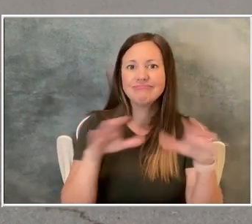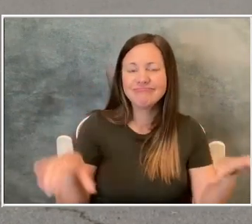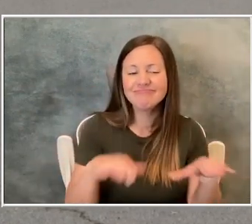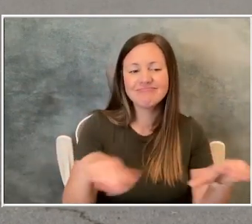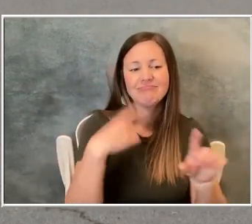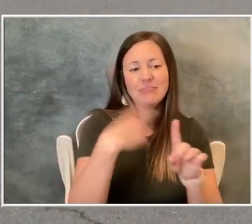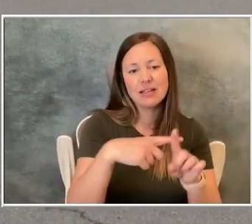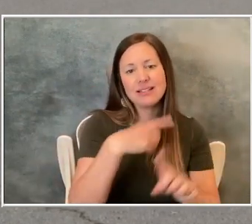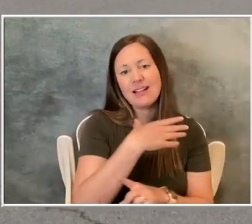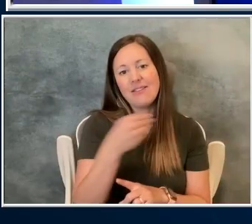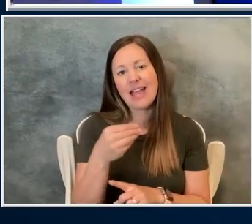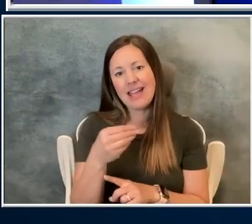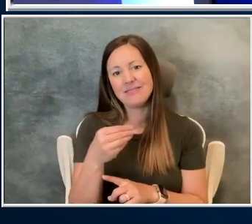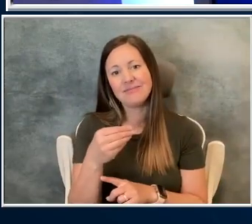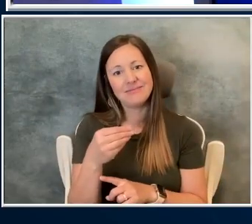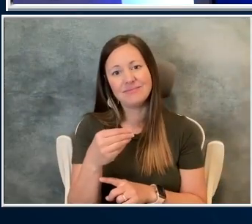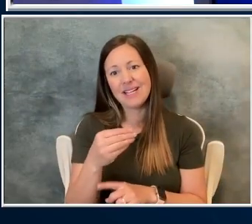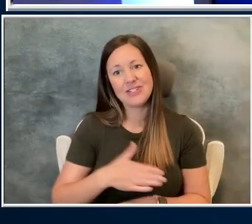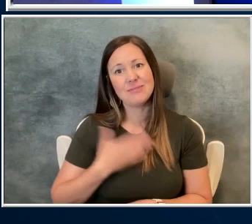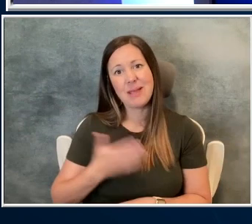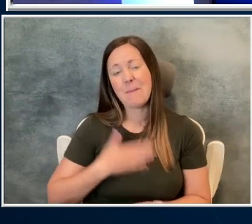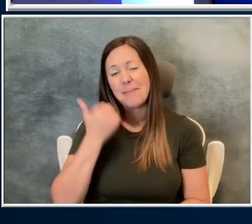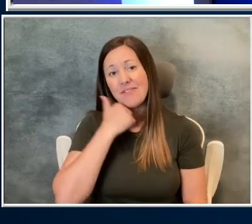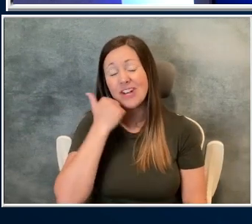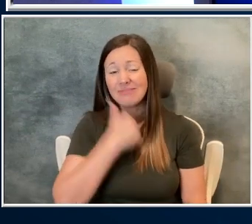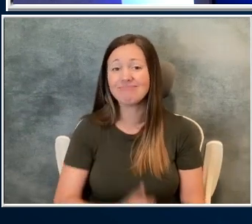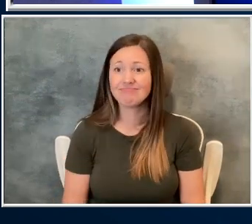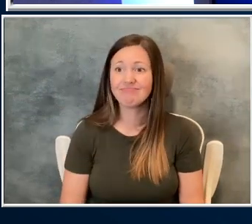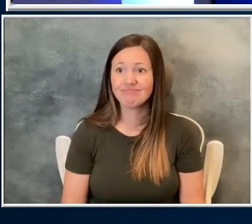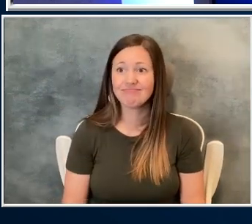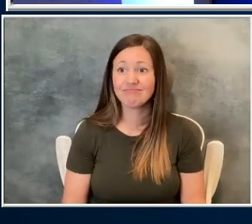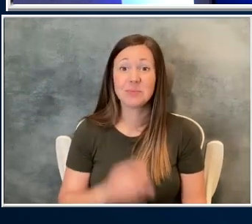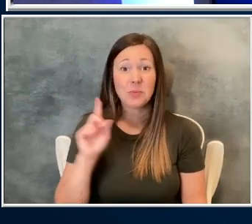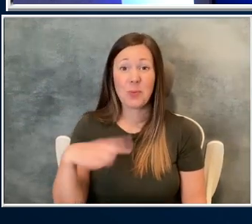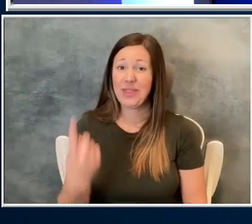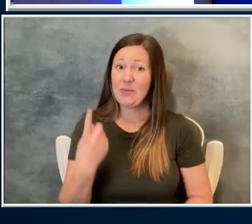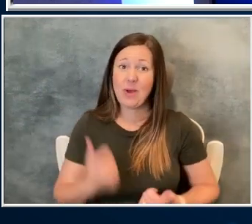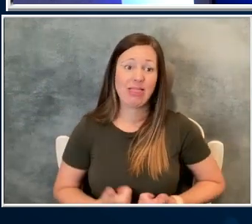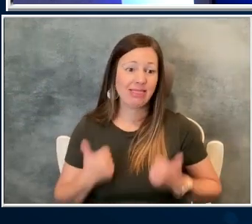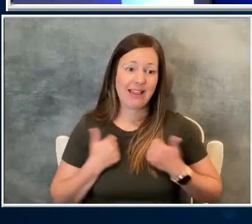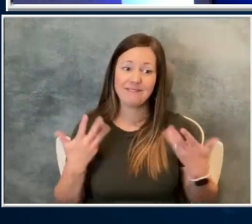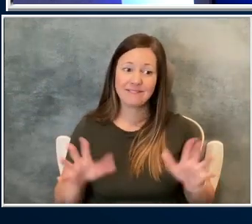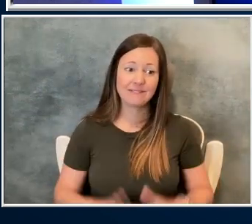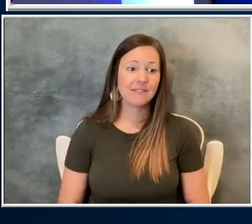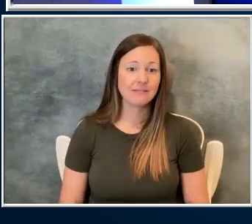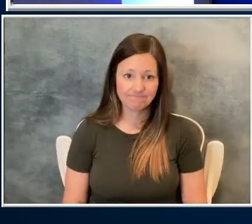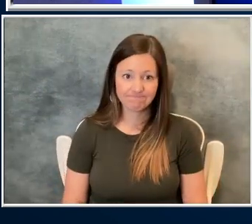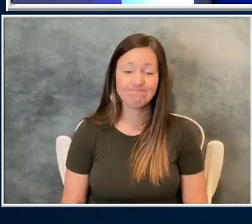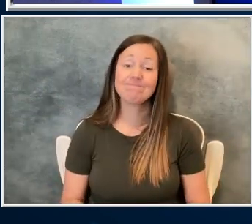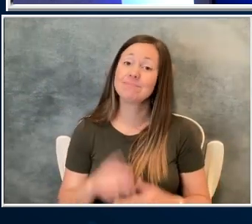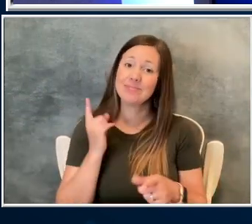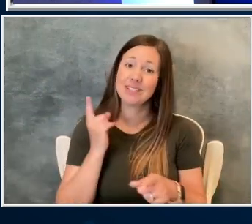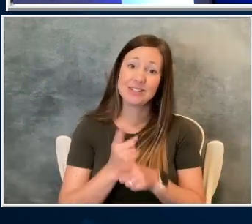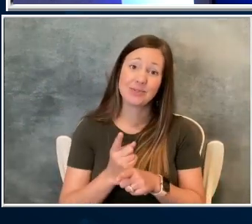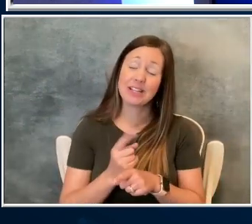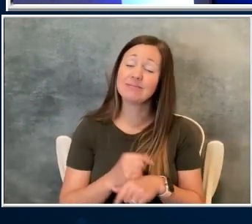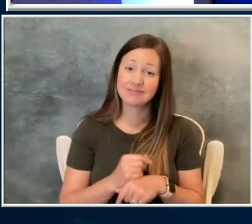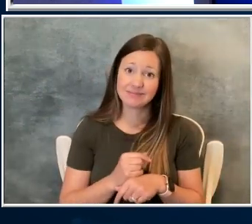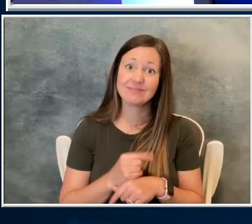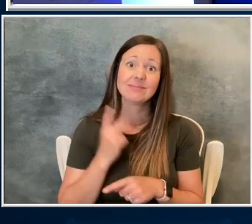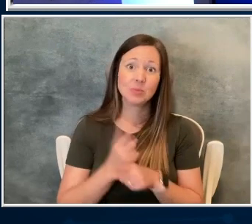and just be happy every day. You only get one of these. That's right. That's right. One life, one go round. Matt, I